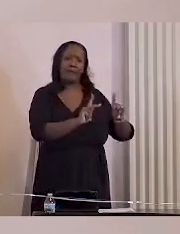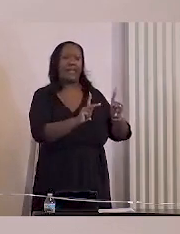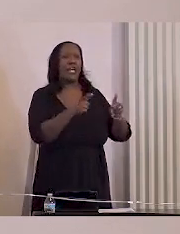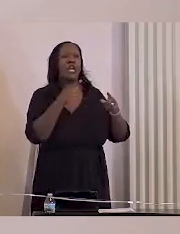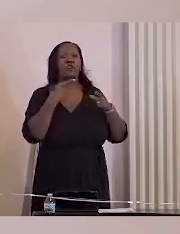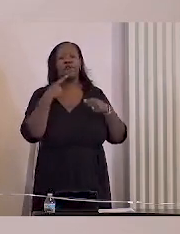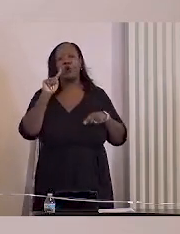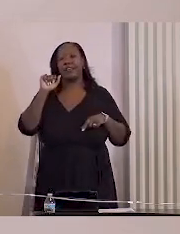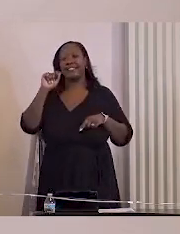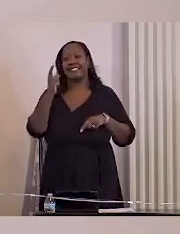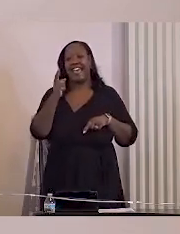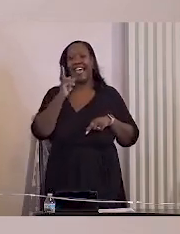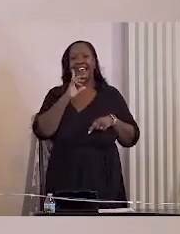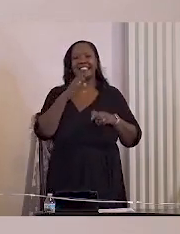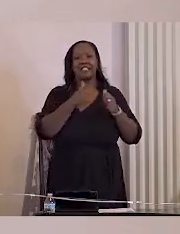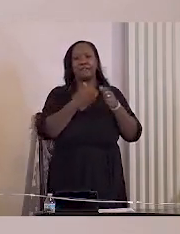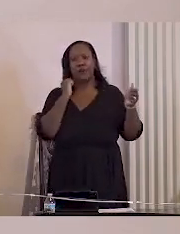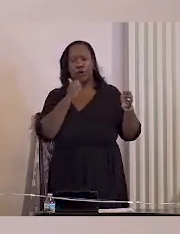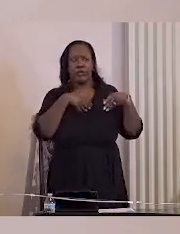years.